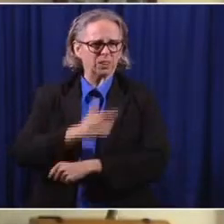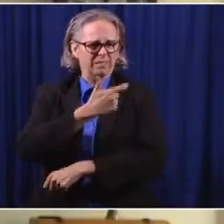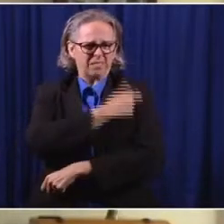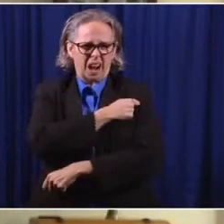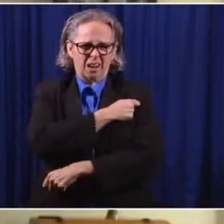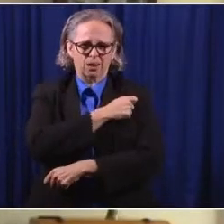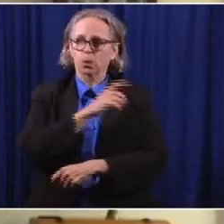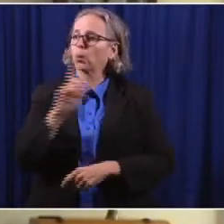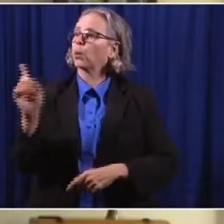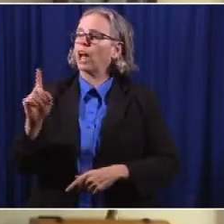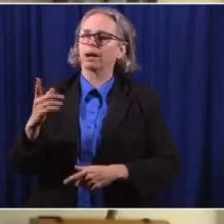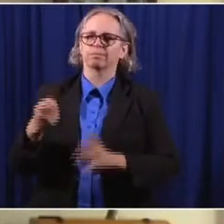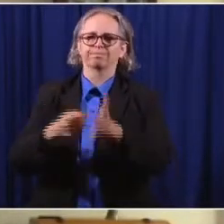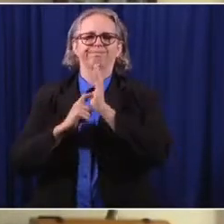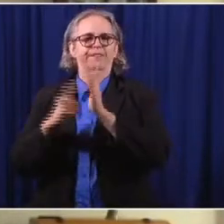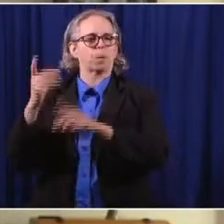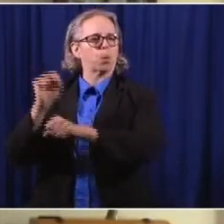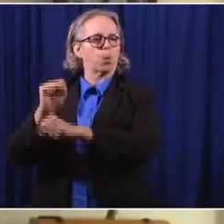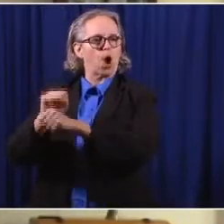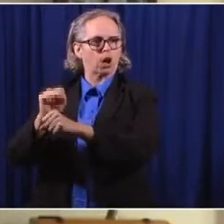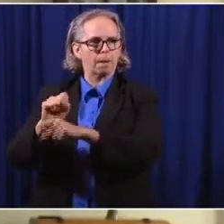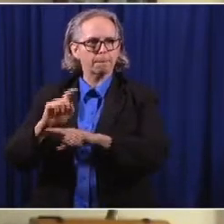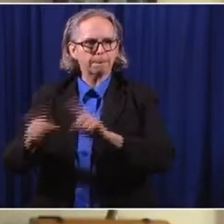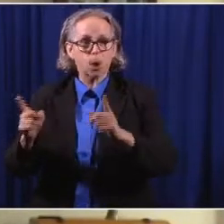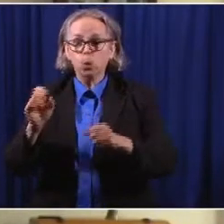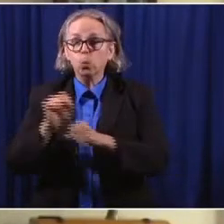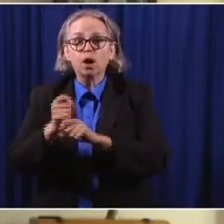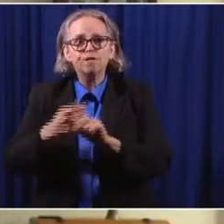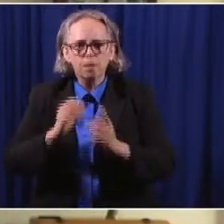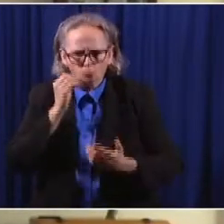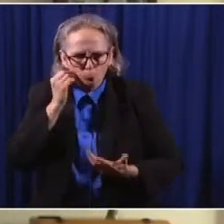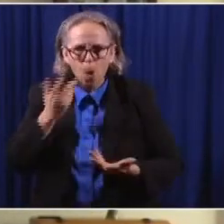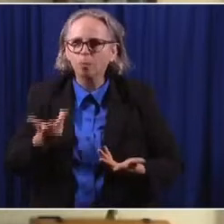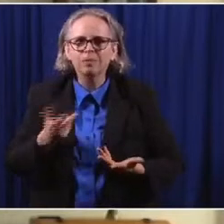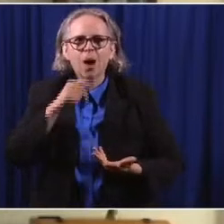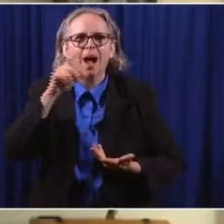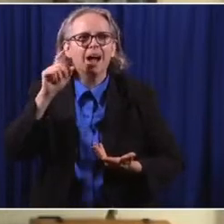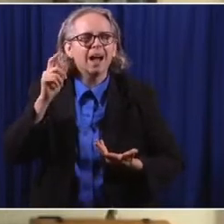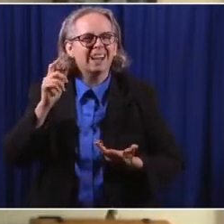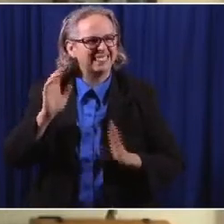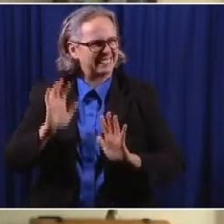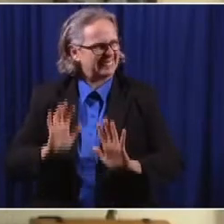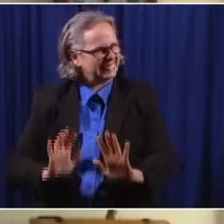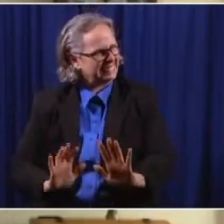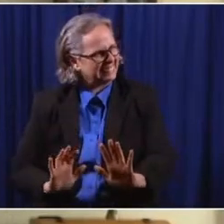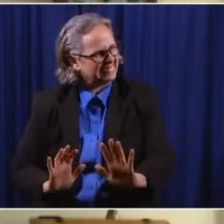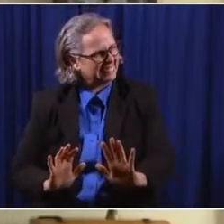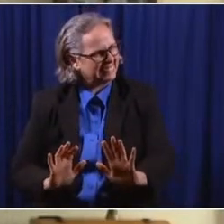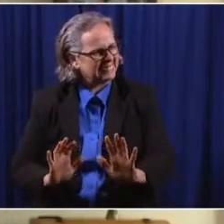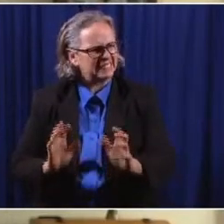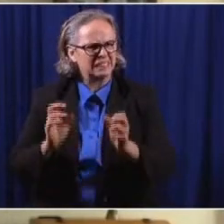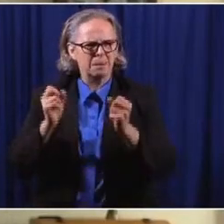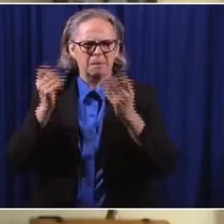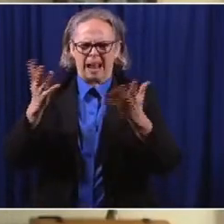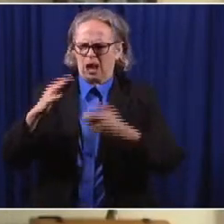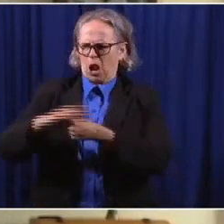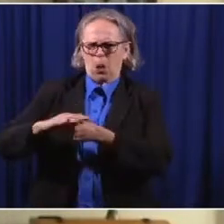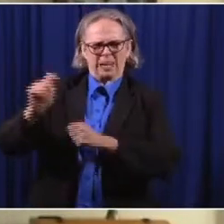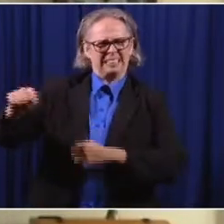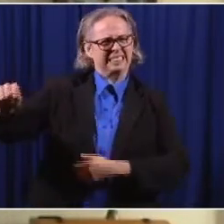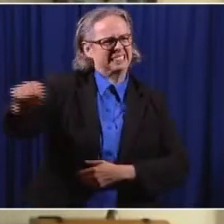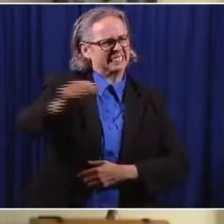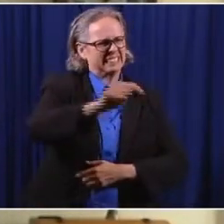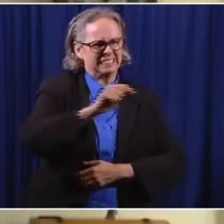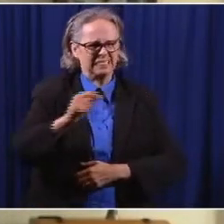from home, maybe that will not be possible this year. But there are still ample locations for getting vaccinated: local health